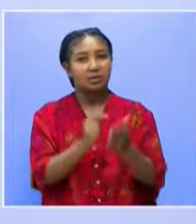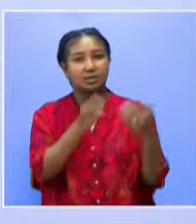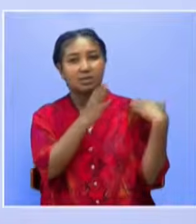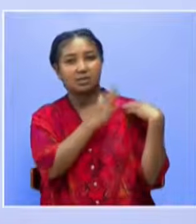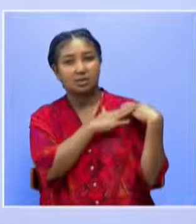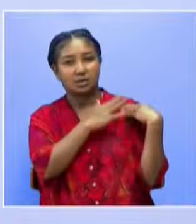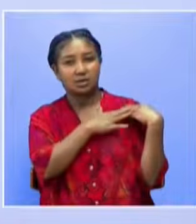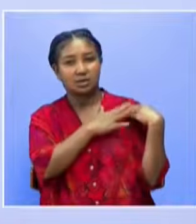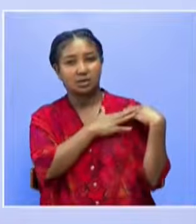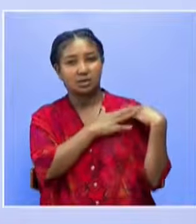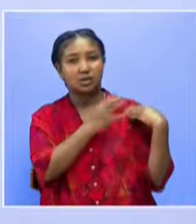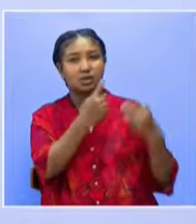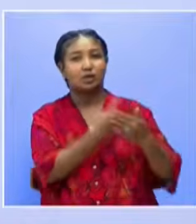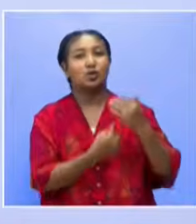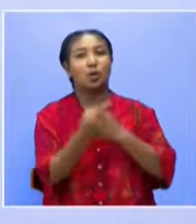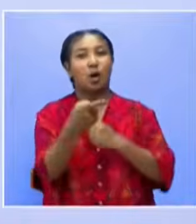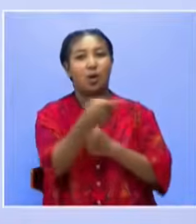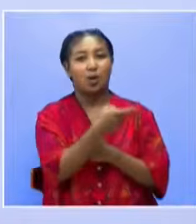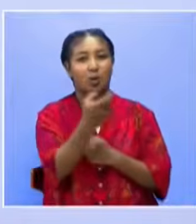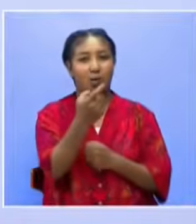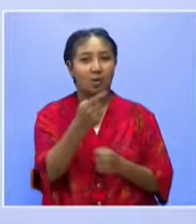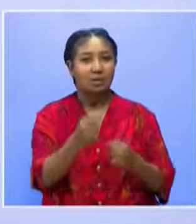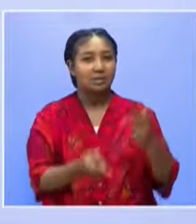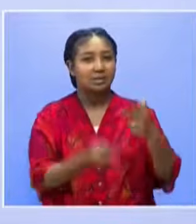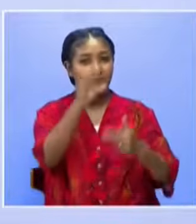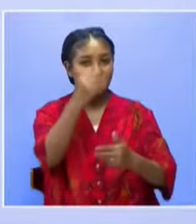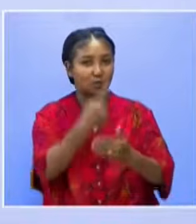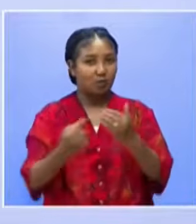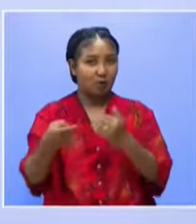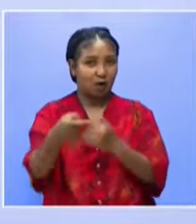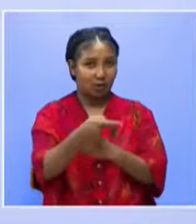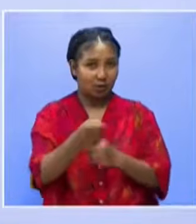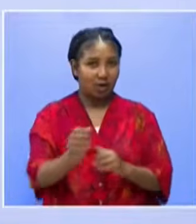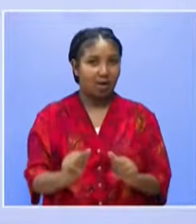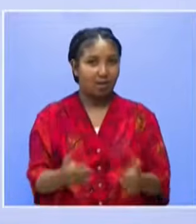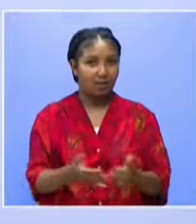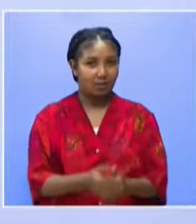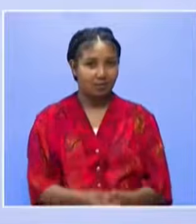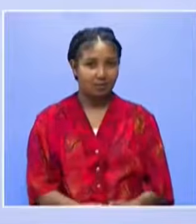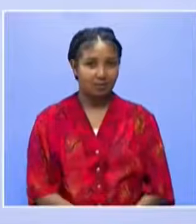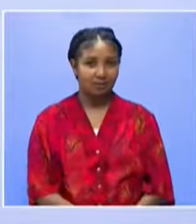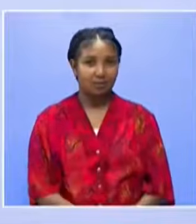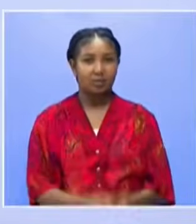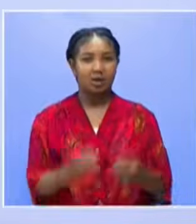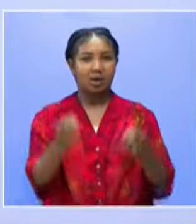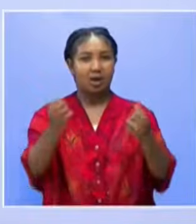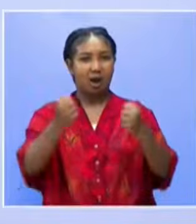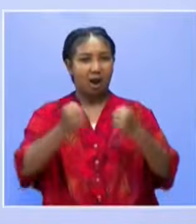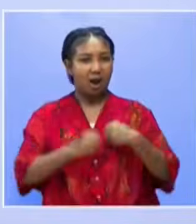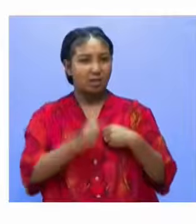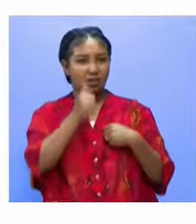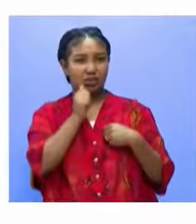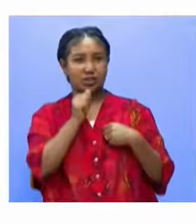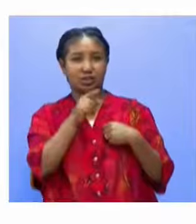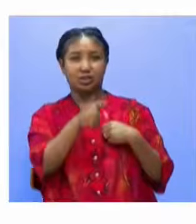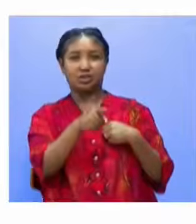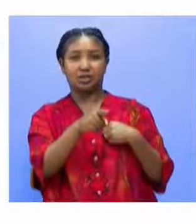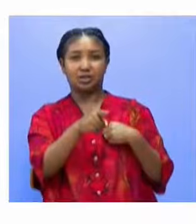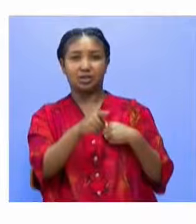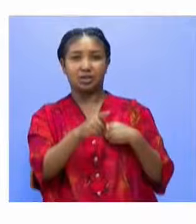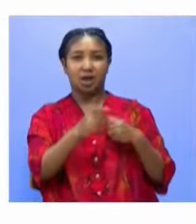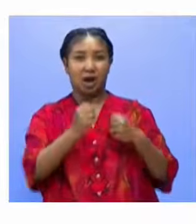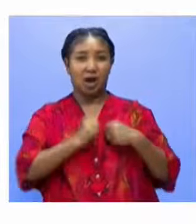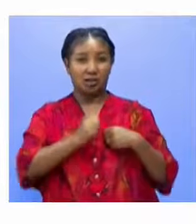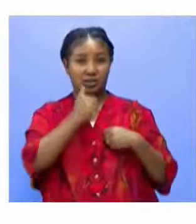subject is singular or third person singular especially? Has she